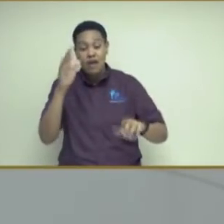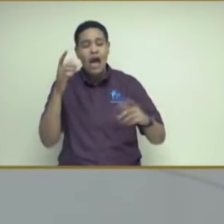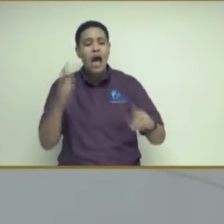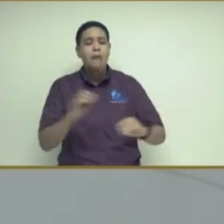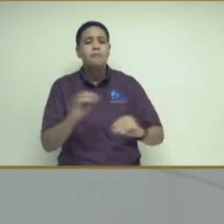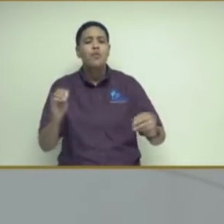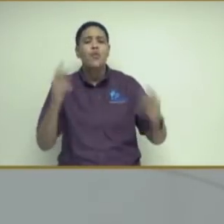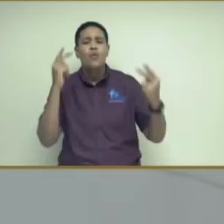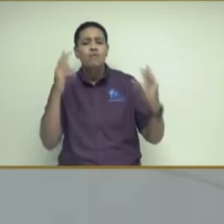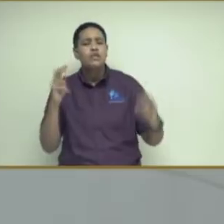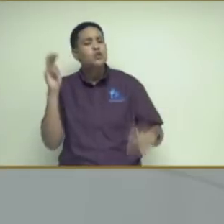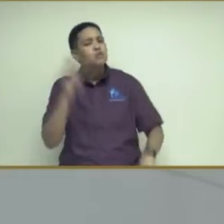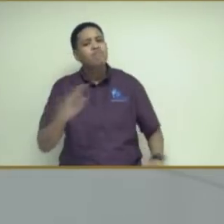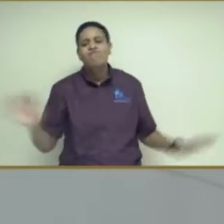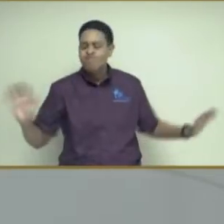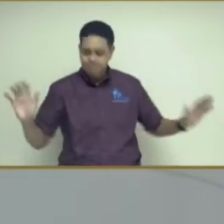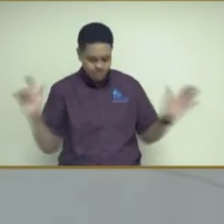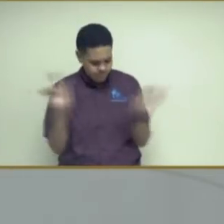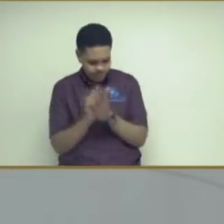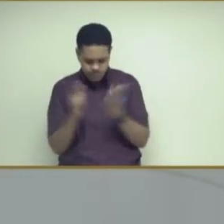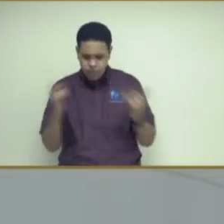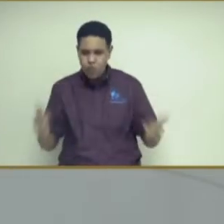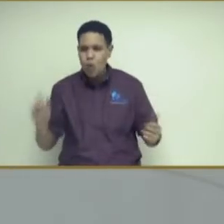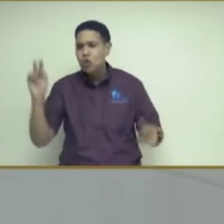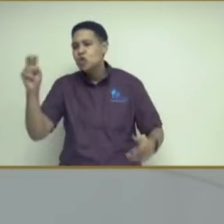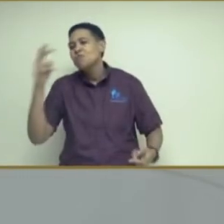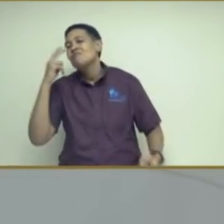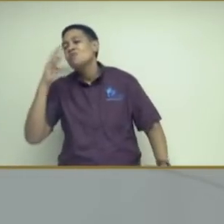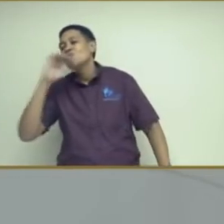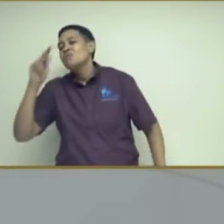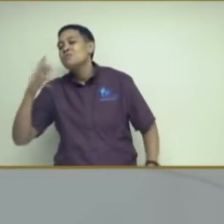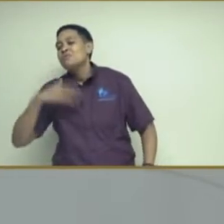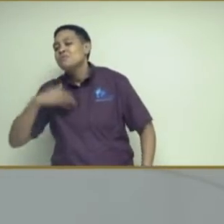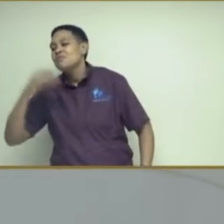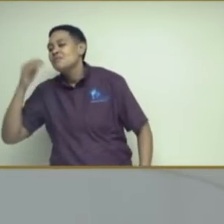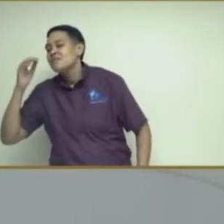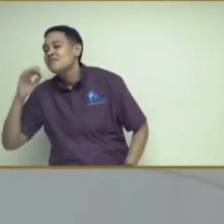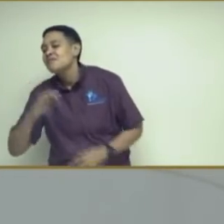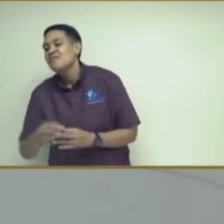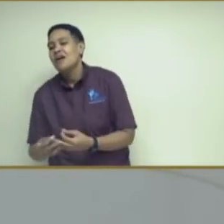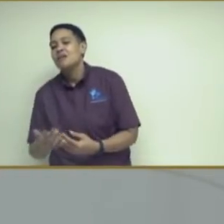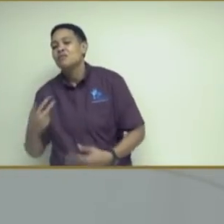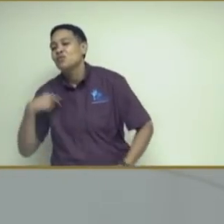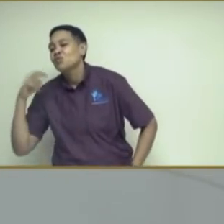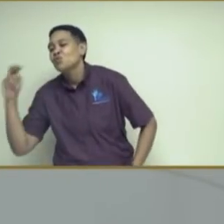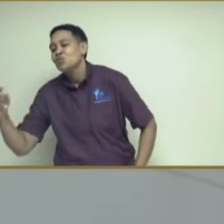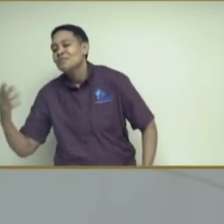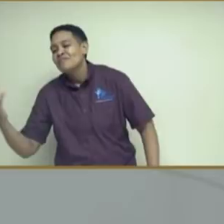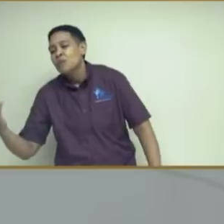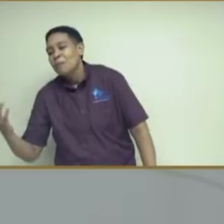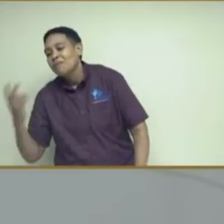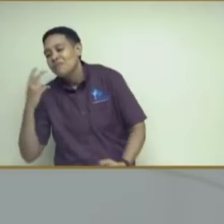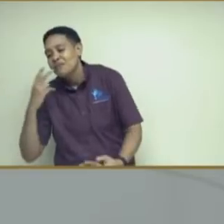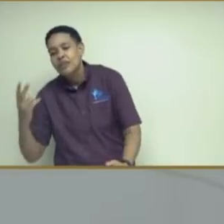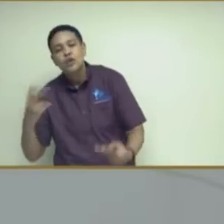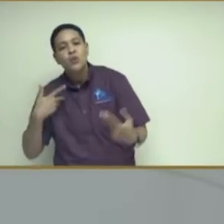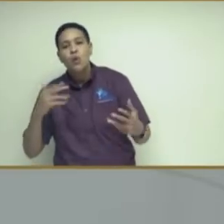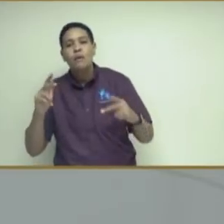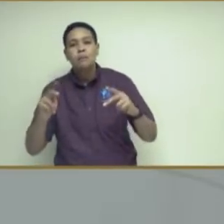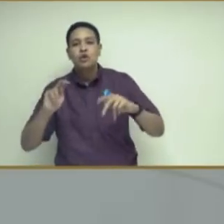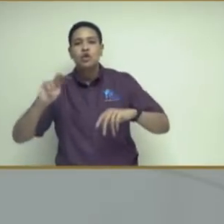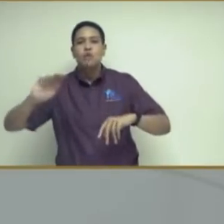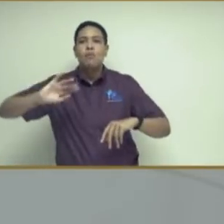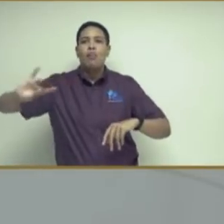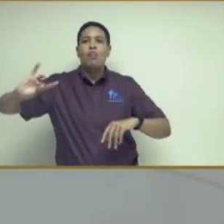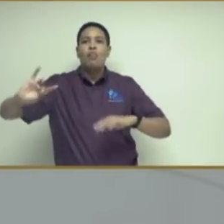no visitors at the infirmaries because we are trying to prevent anybody bringing in infection into